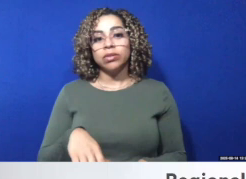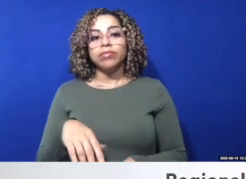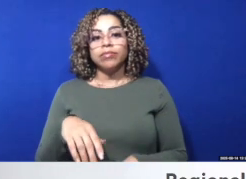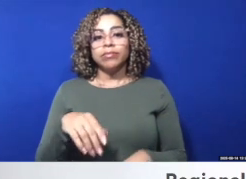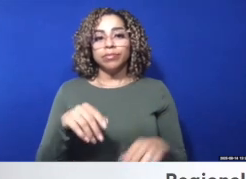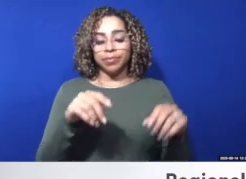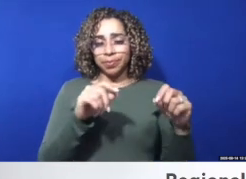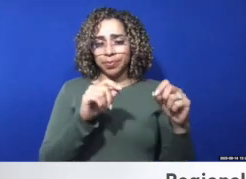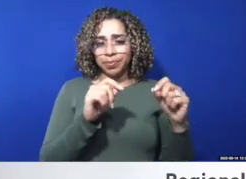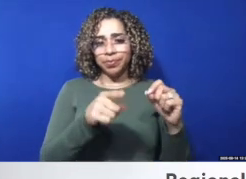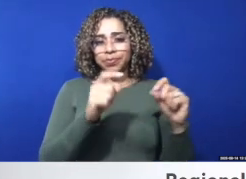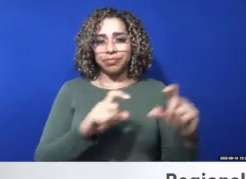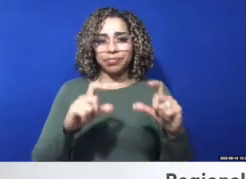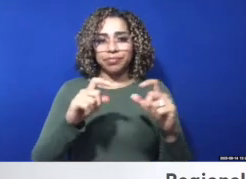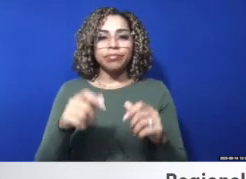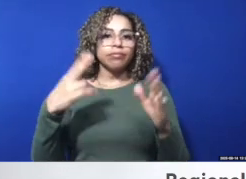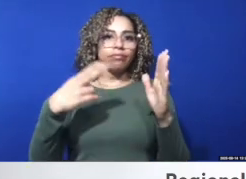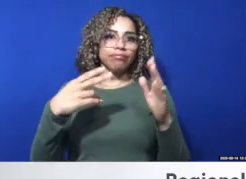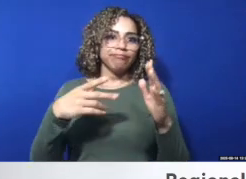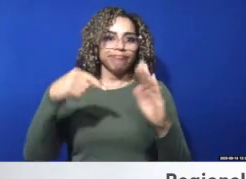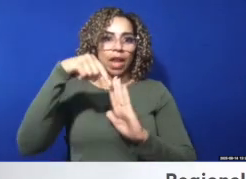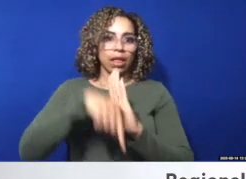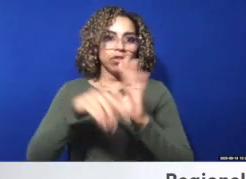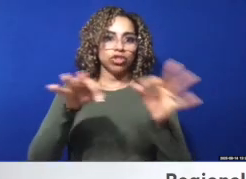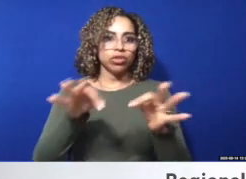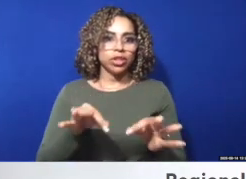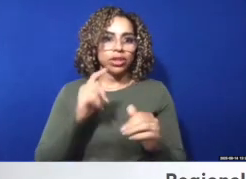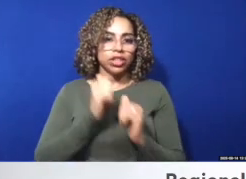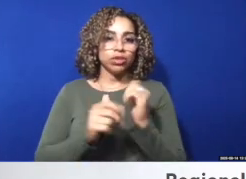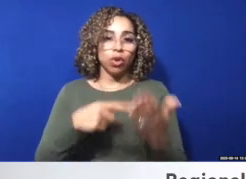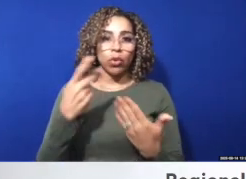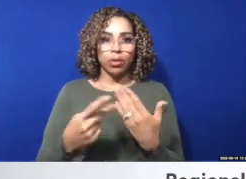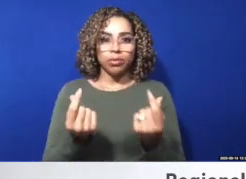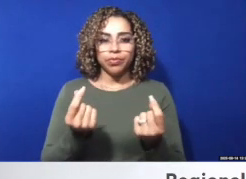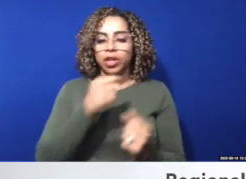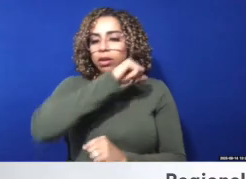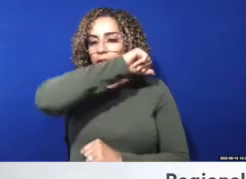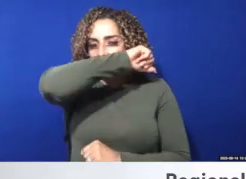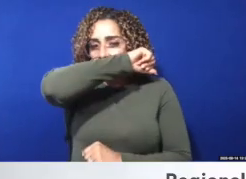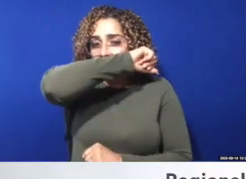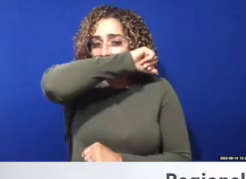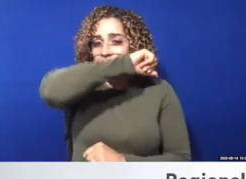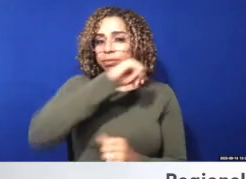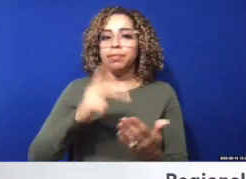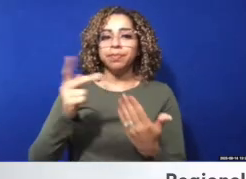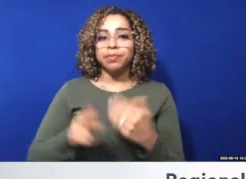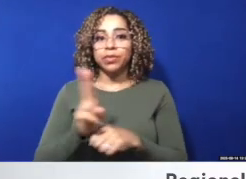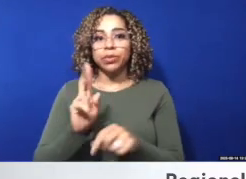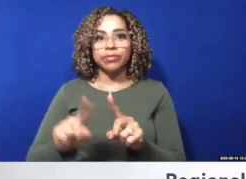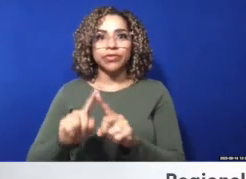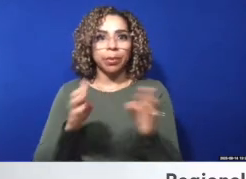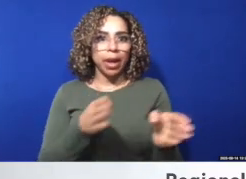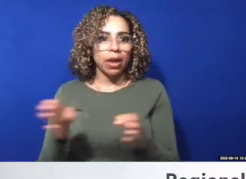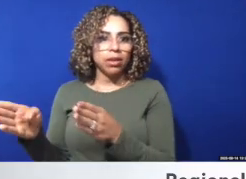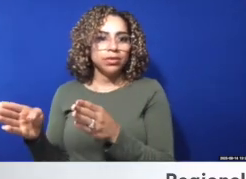do. To ensure we are meeting communities where they are, the programs use a variety of methods to distribute incentives: needs-based